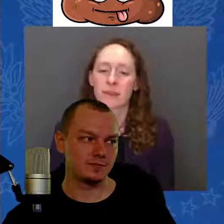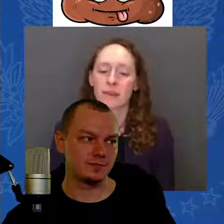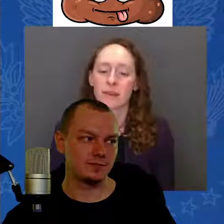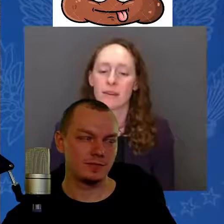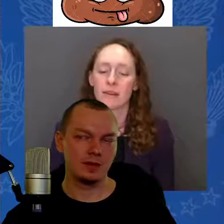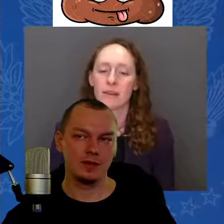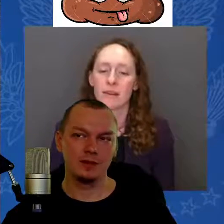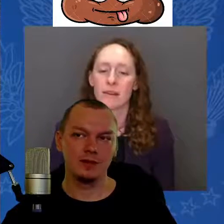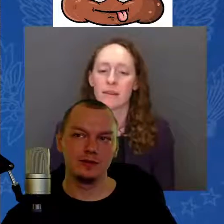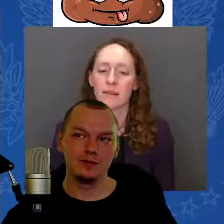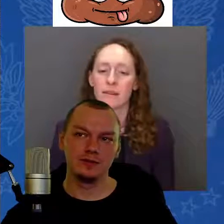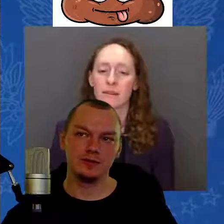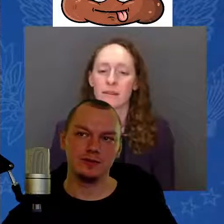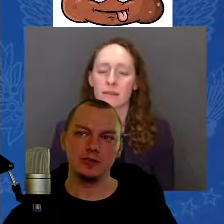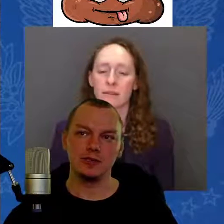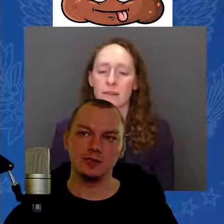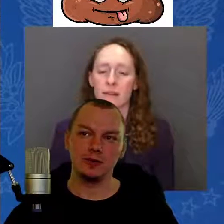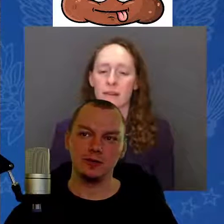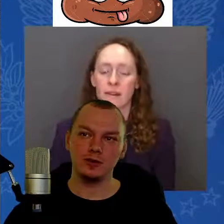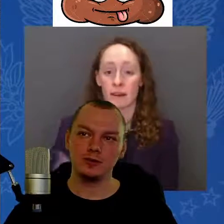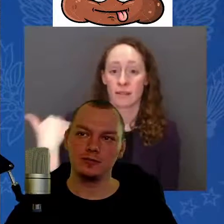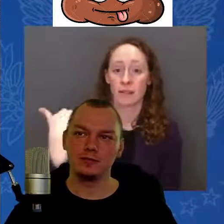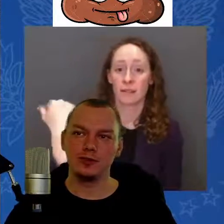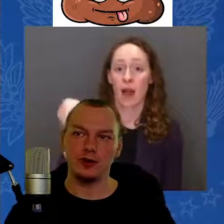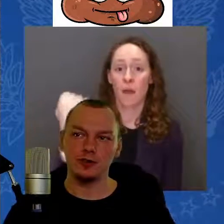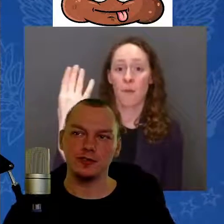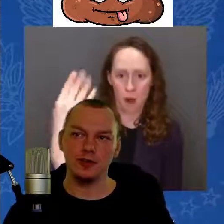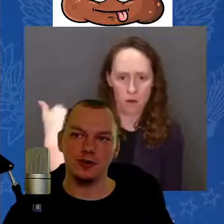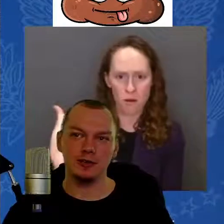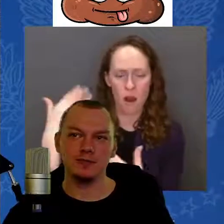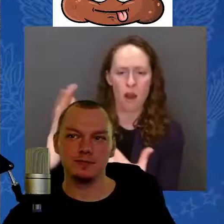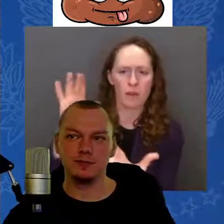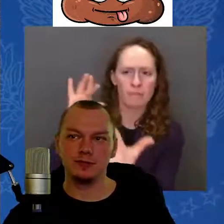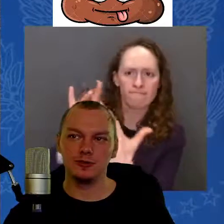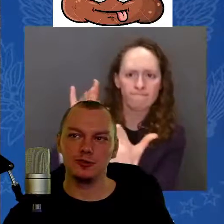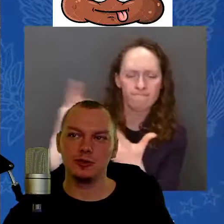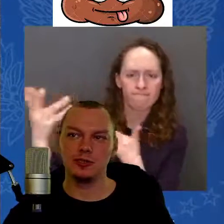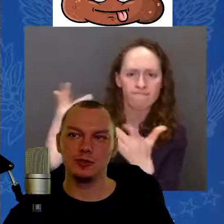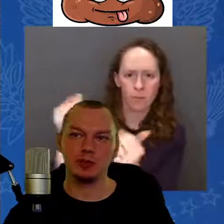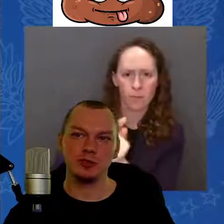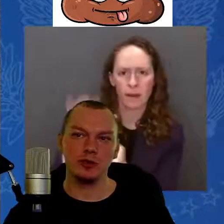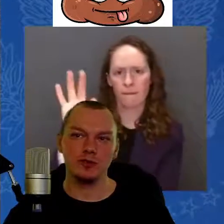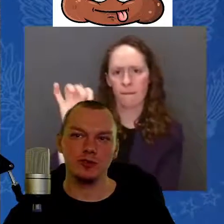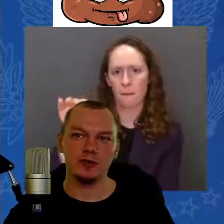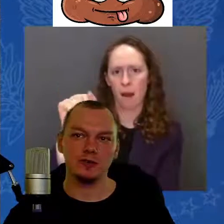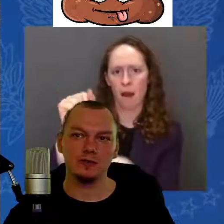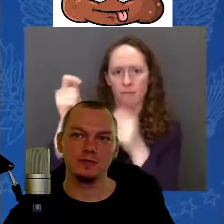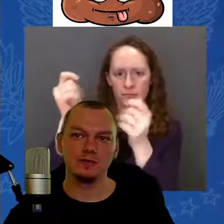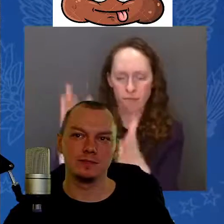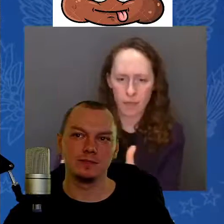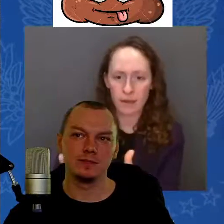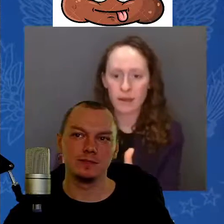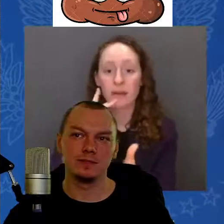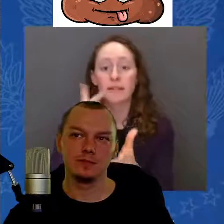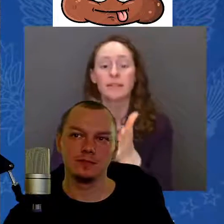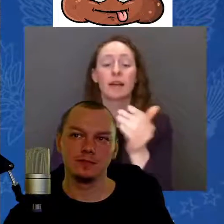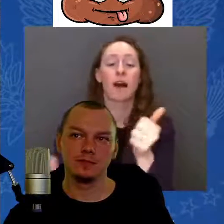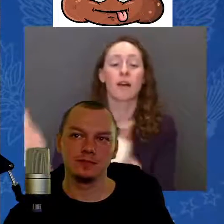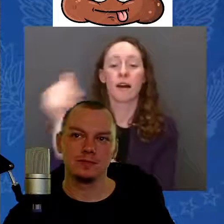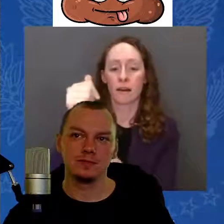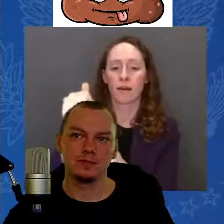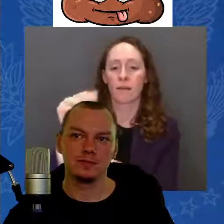administrator and I'd heard from Secretary Mayorkas. So is he going to go to Arkansas and do one of these press briefers also? From the White